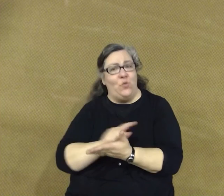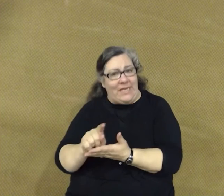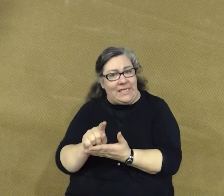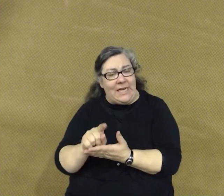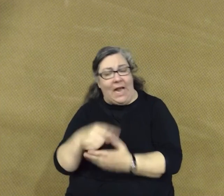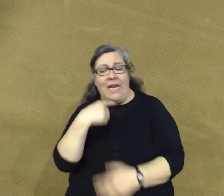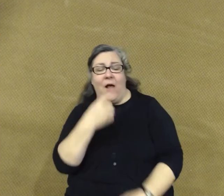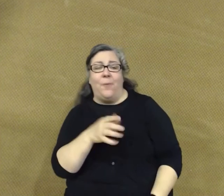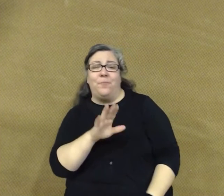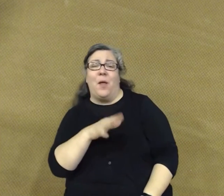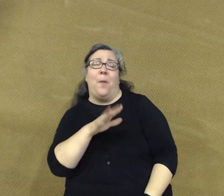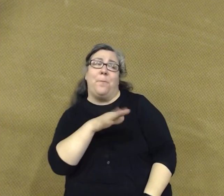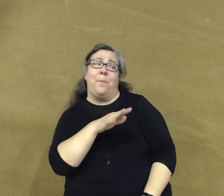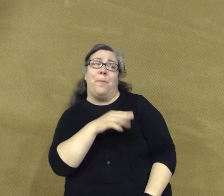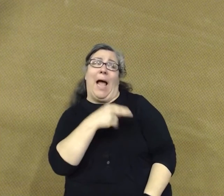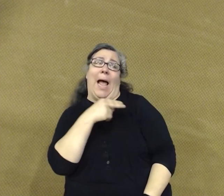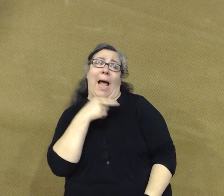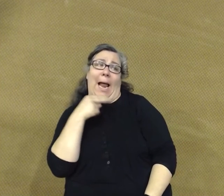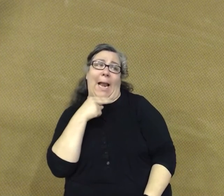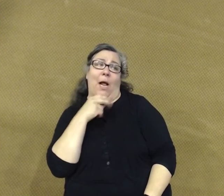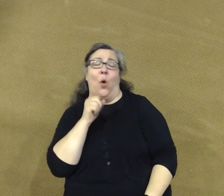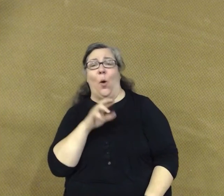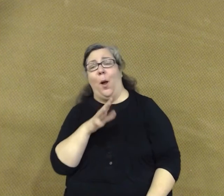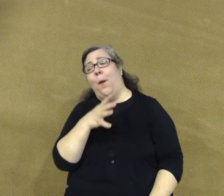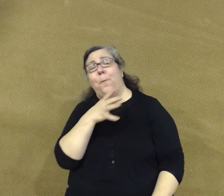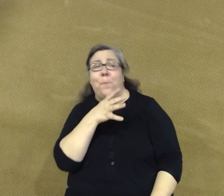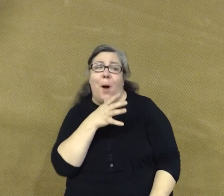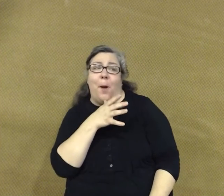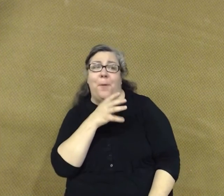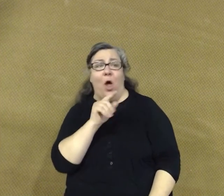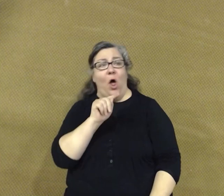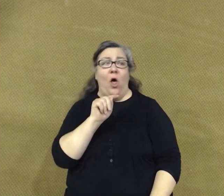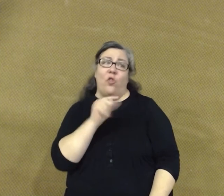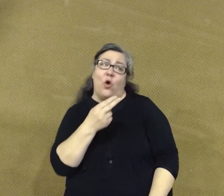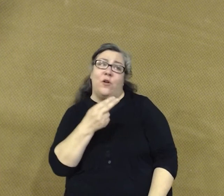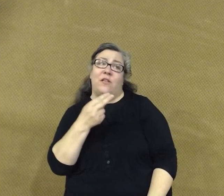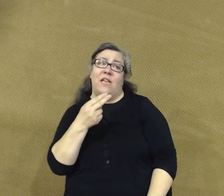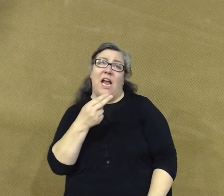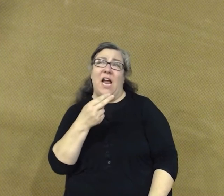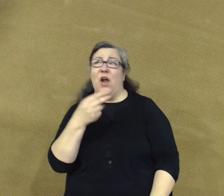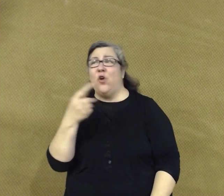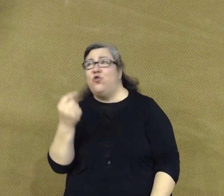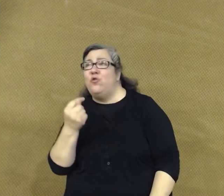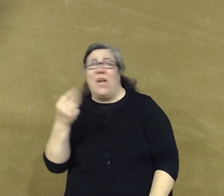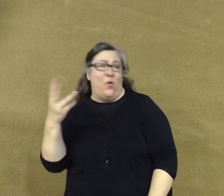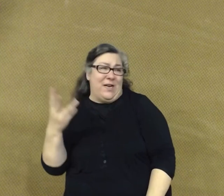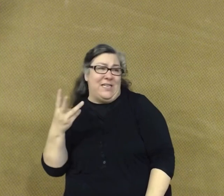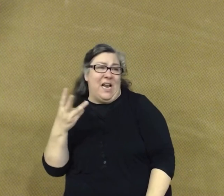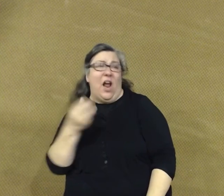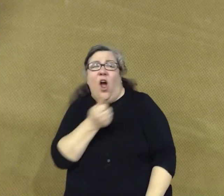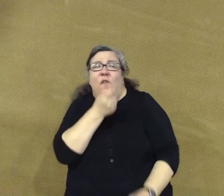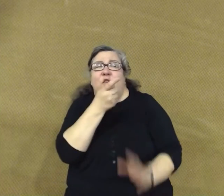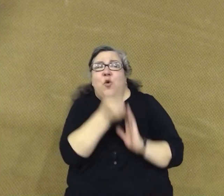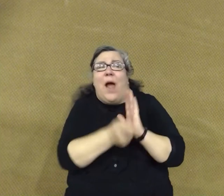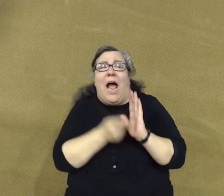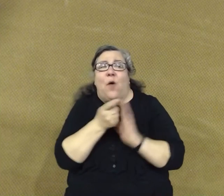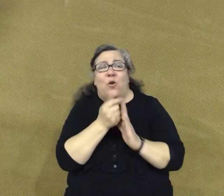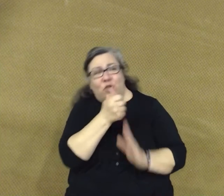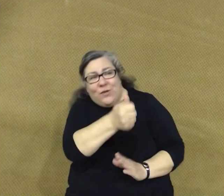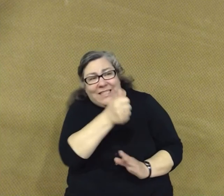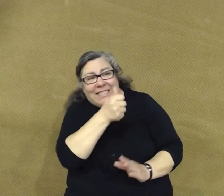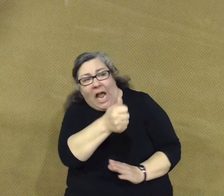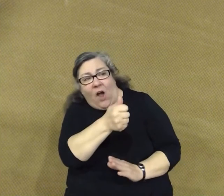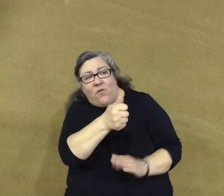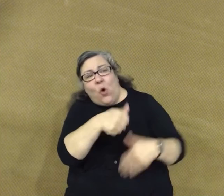could tell her, honey, mom, why don't you take Thursday, Tuesday, Wednesday, and just a couple of hours to yourself. Maybe you need some